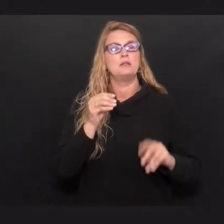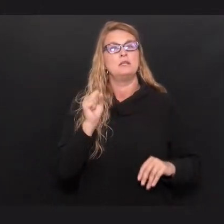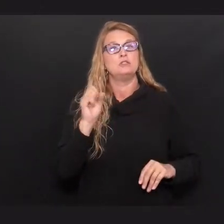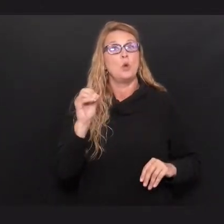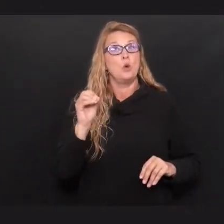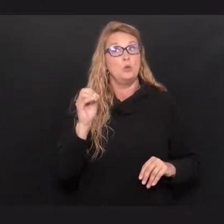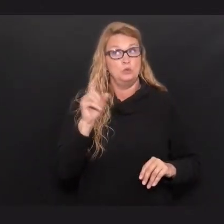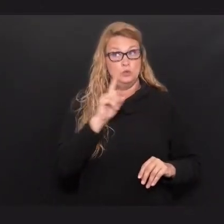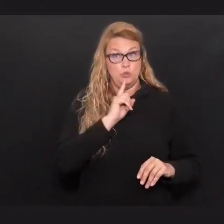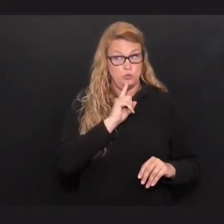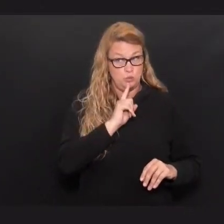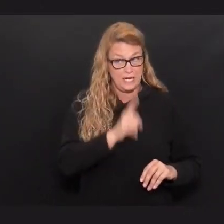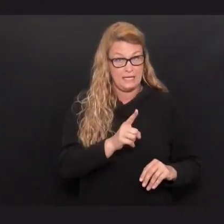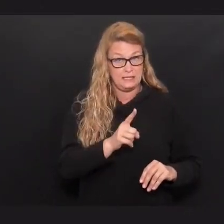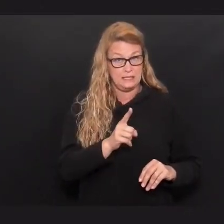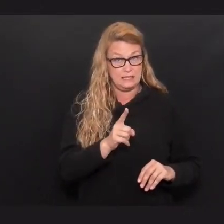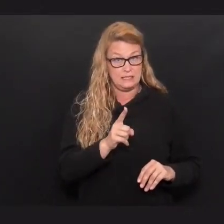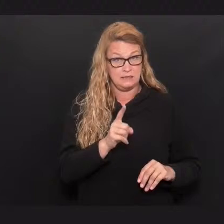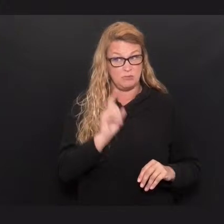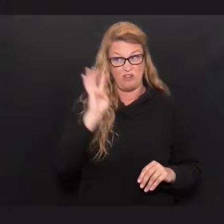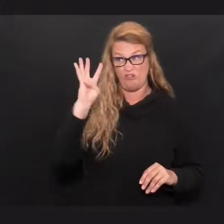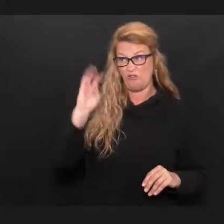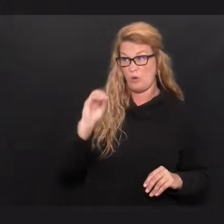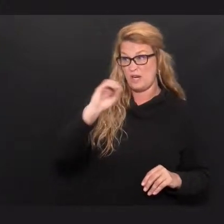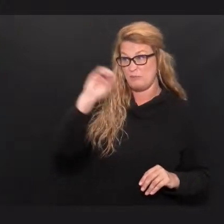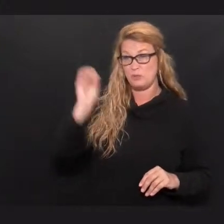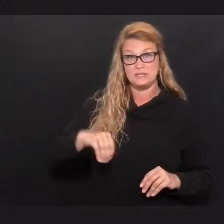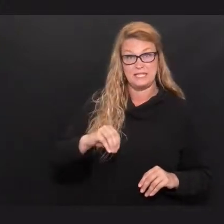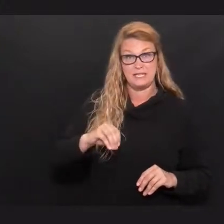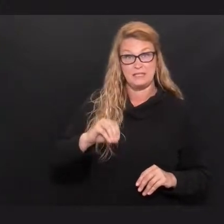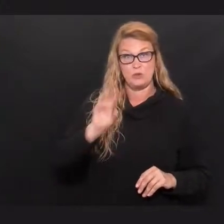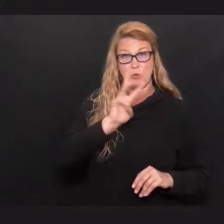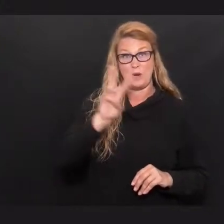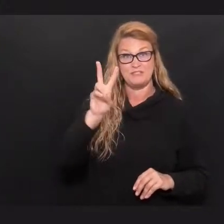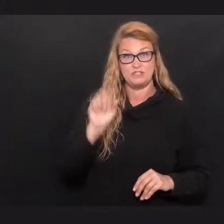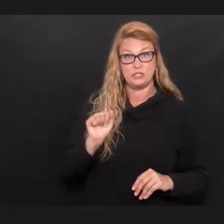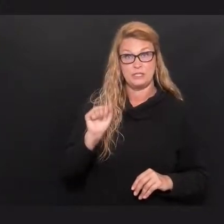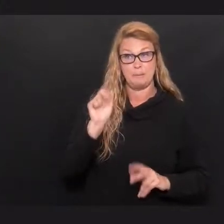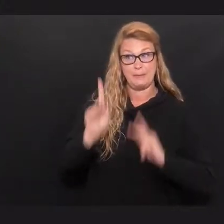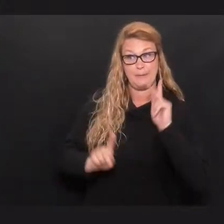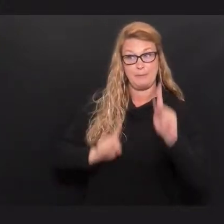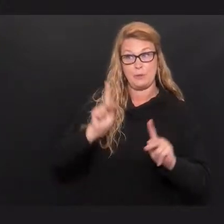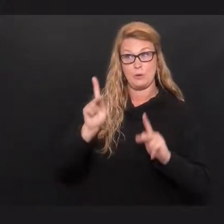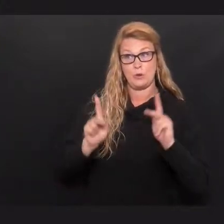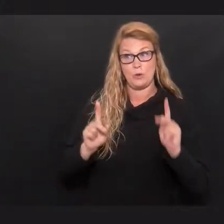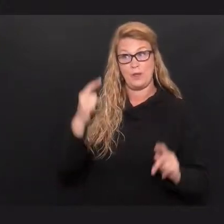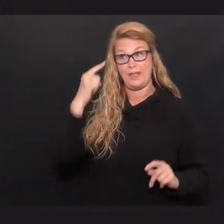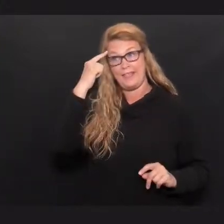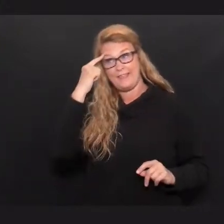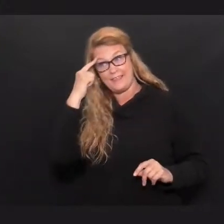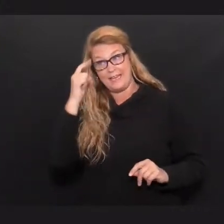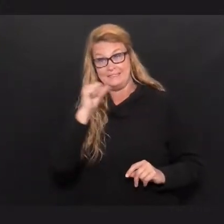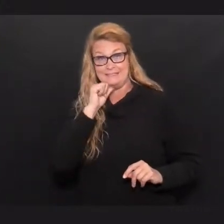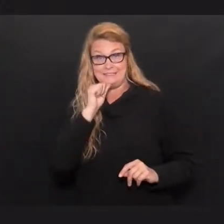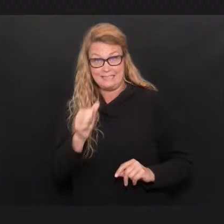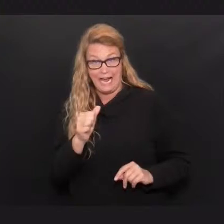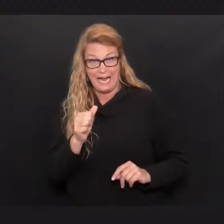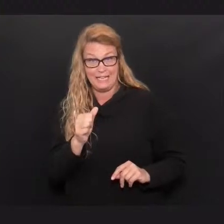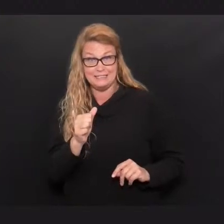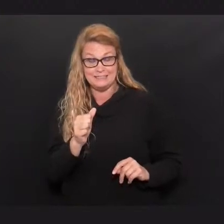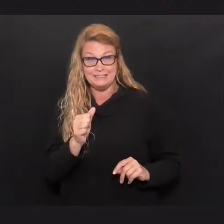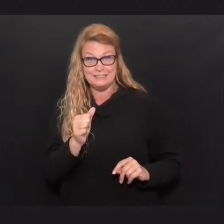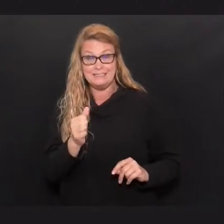Is it realistic with about 40% of West Virginians thought to not be in favor of getting the